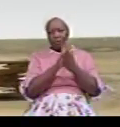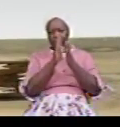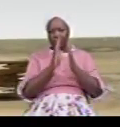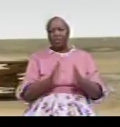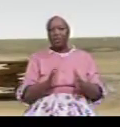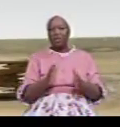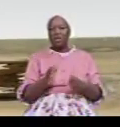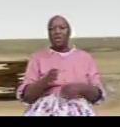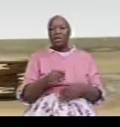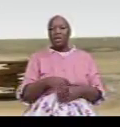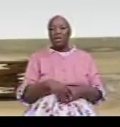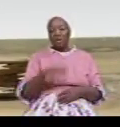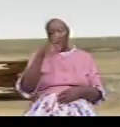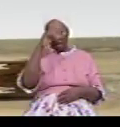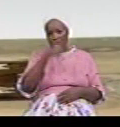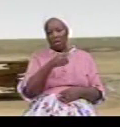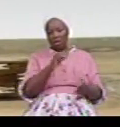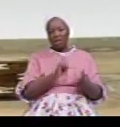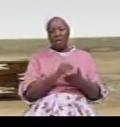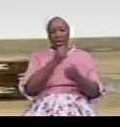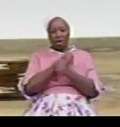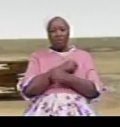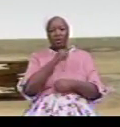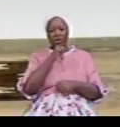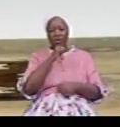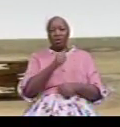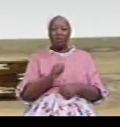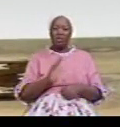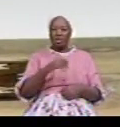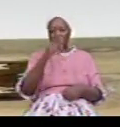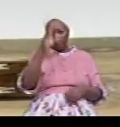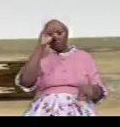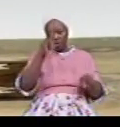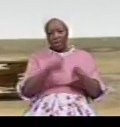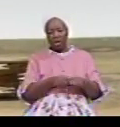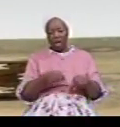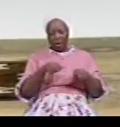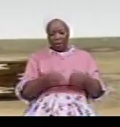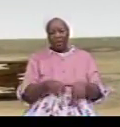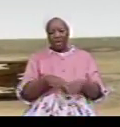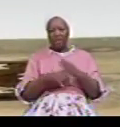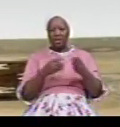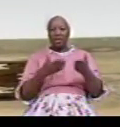not his brother abideth in death. Whosoever